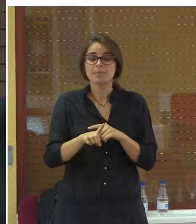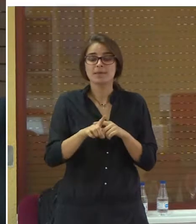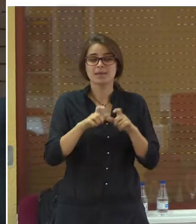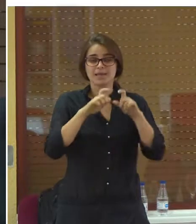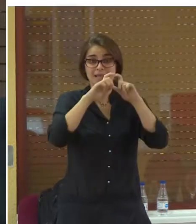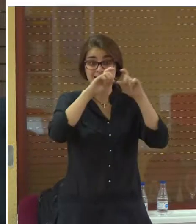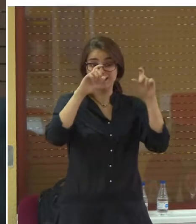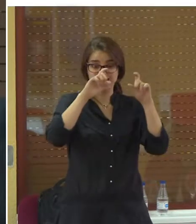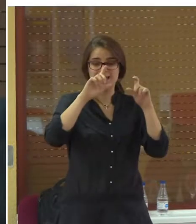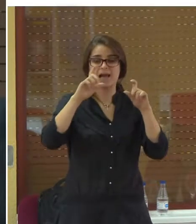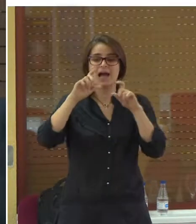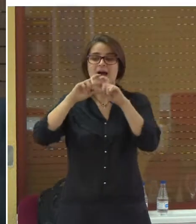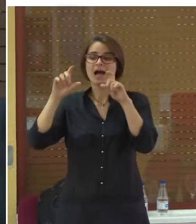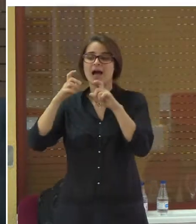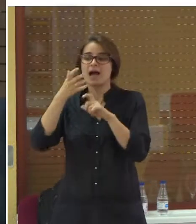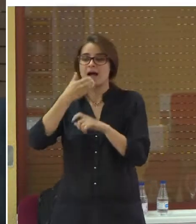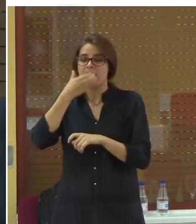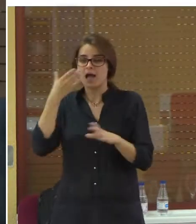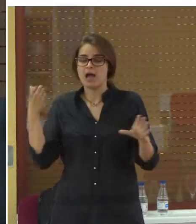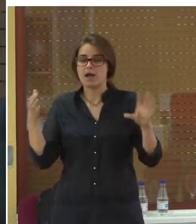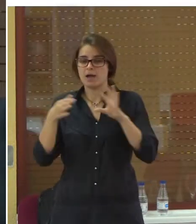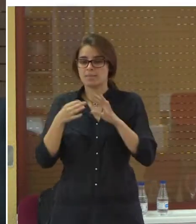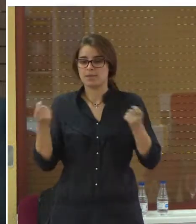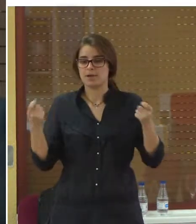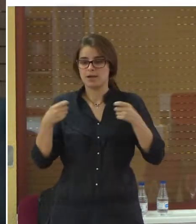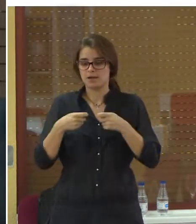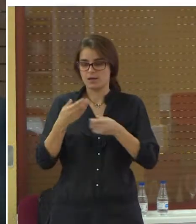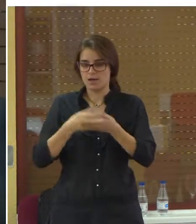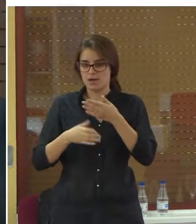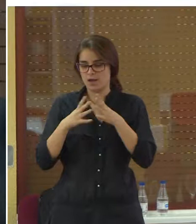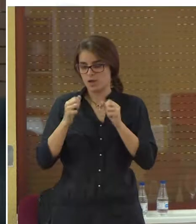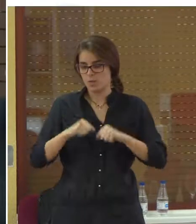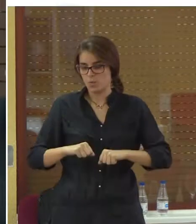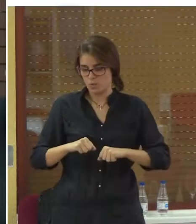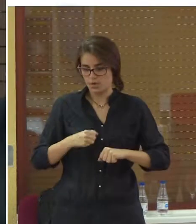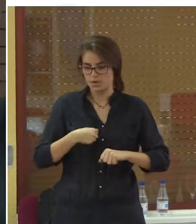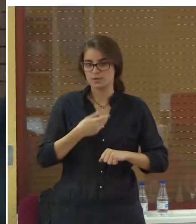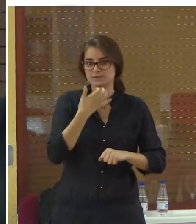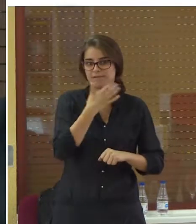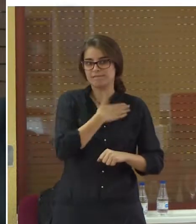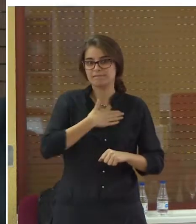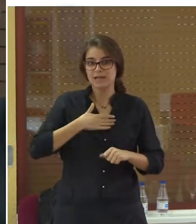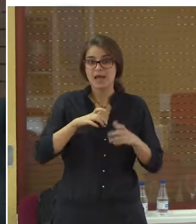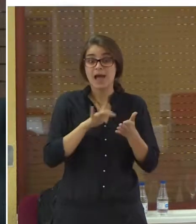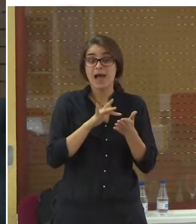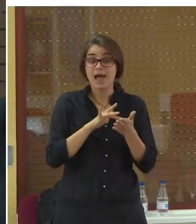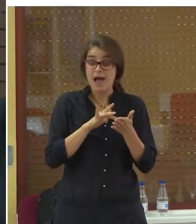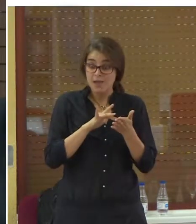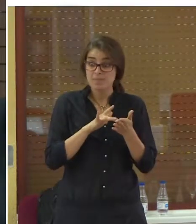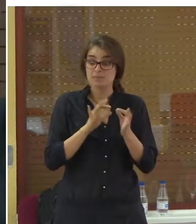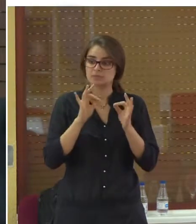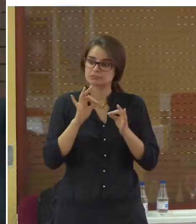ECATIC, ONCE Foundation has reached an agreement with Apple for a very cheap renting of the devices, of